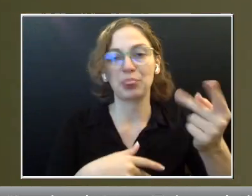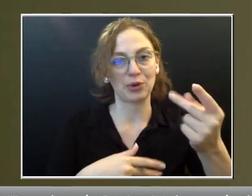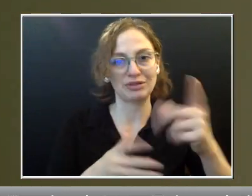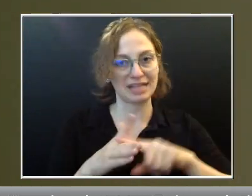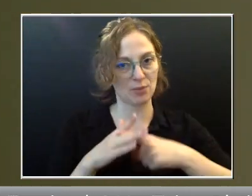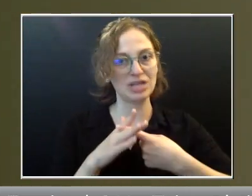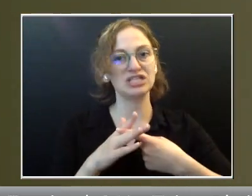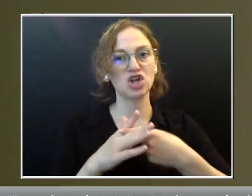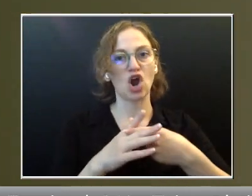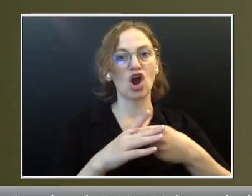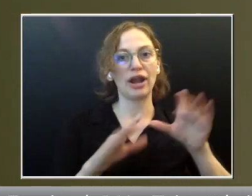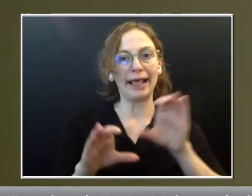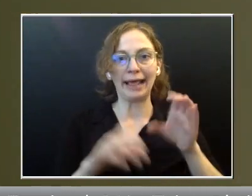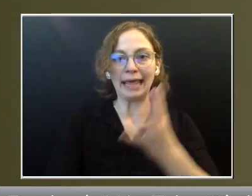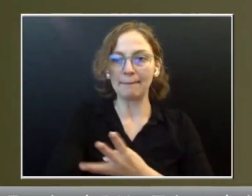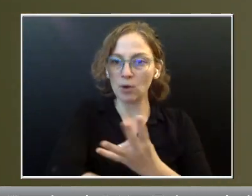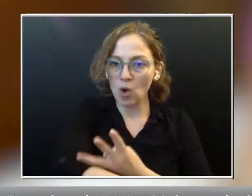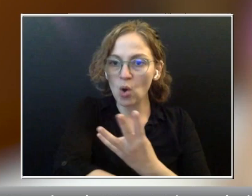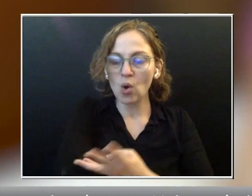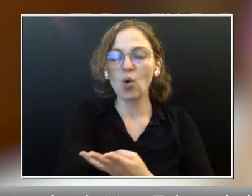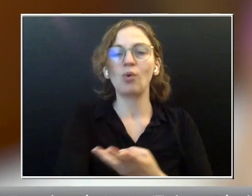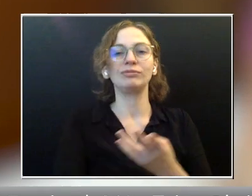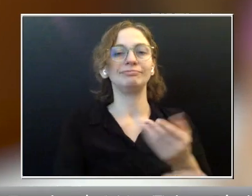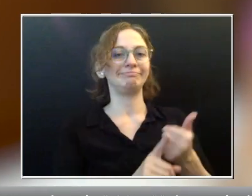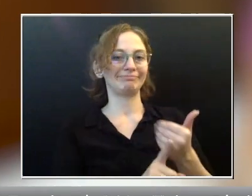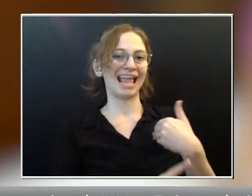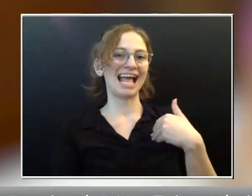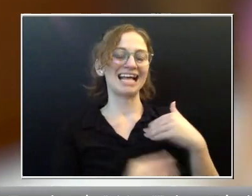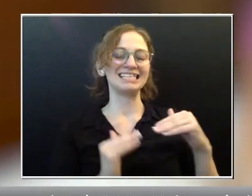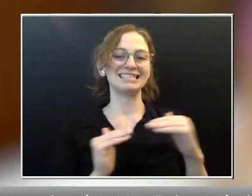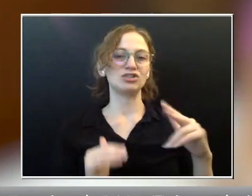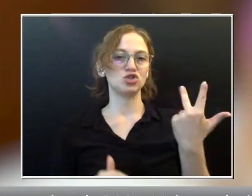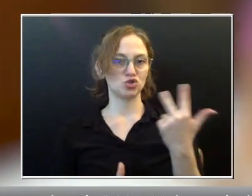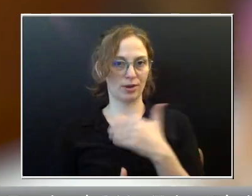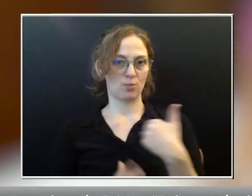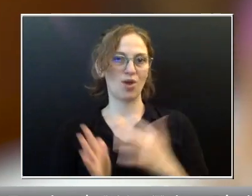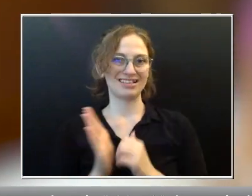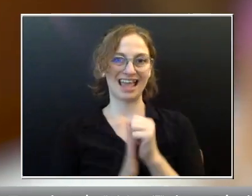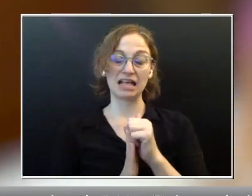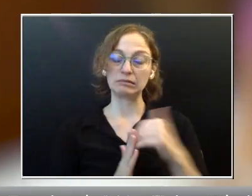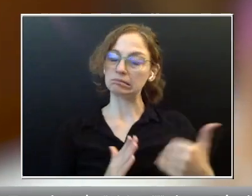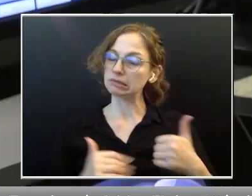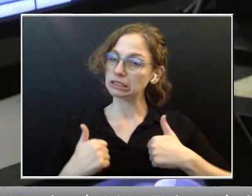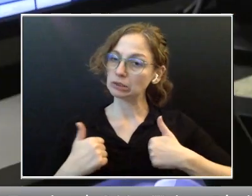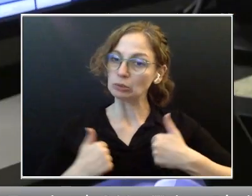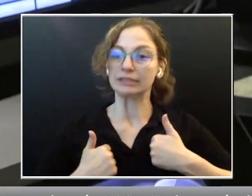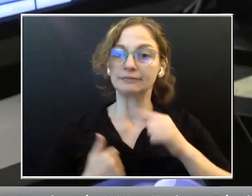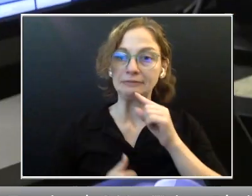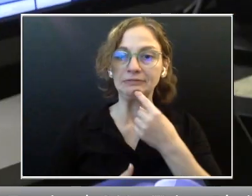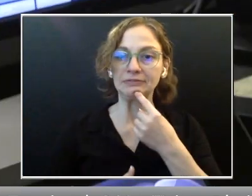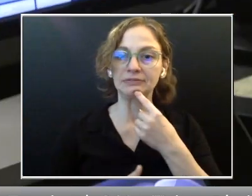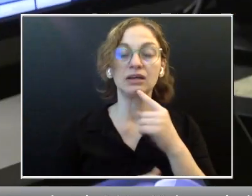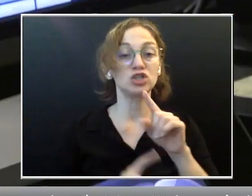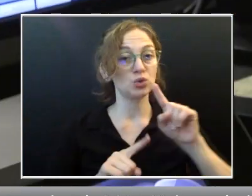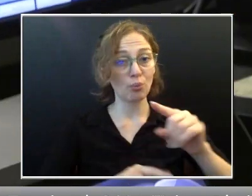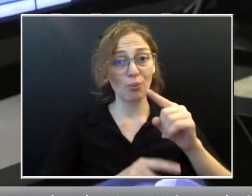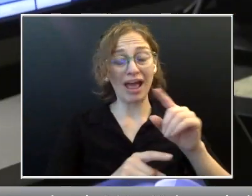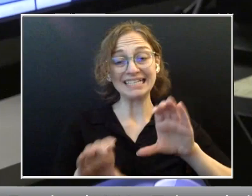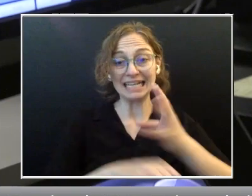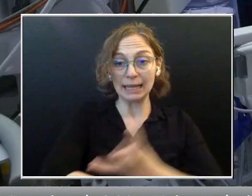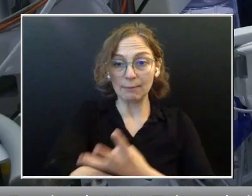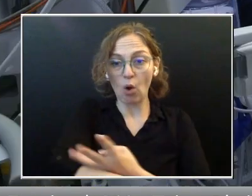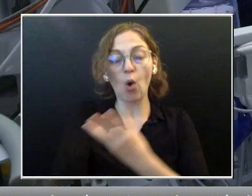3 breast cancer, and it was aggressive. She had weekly chemotherapy treatments for a year, followed by radiation and a